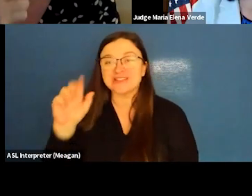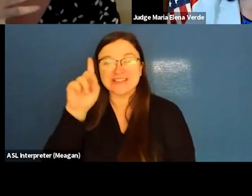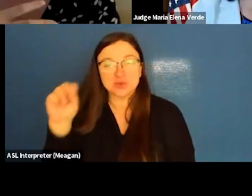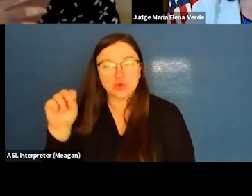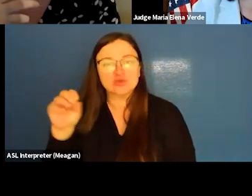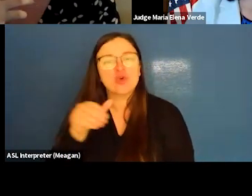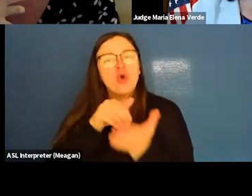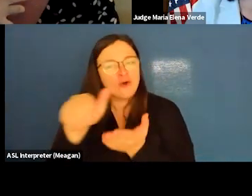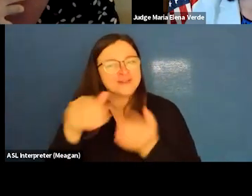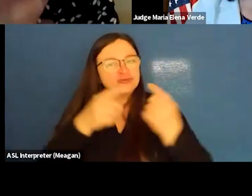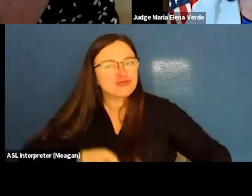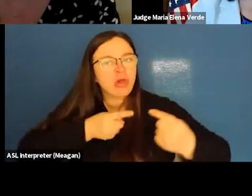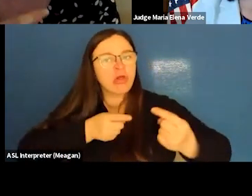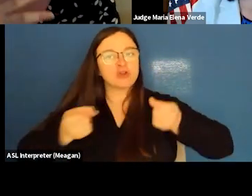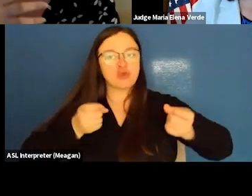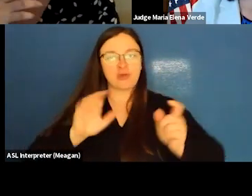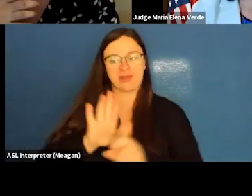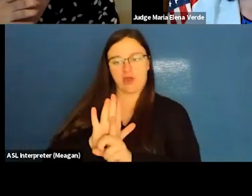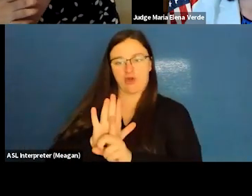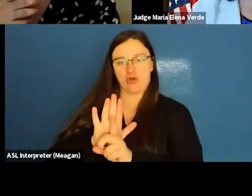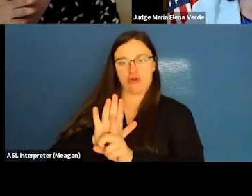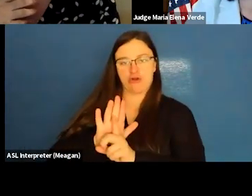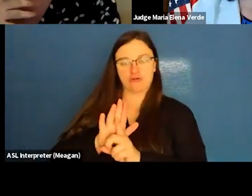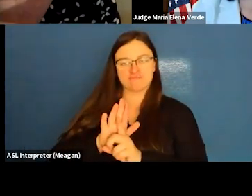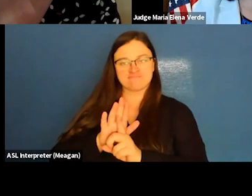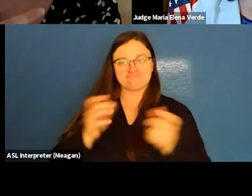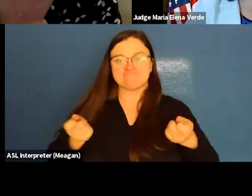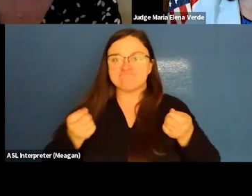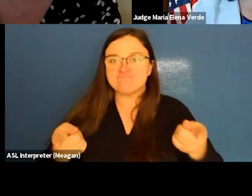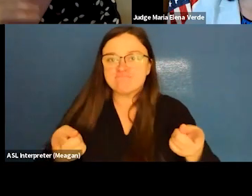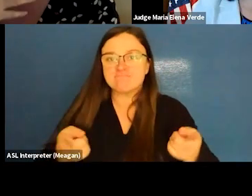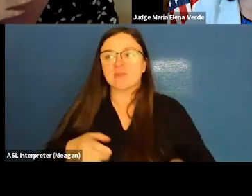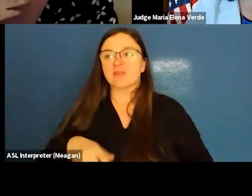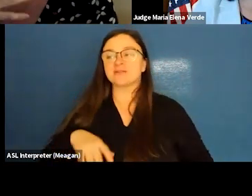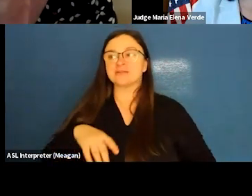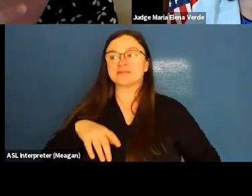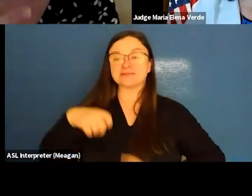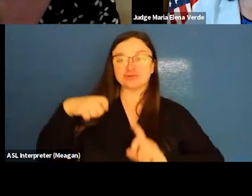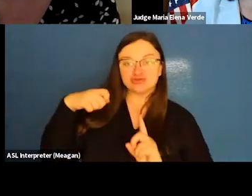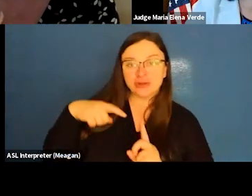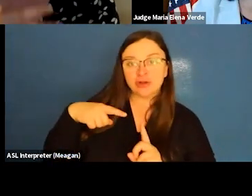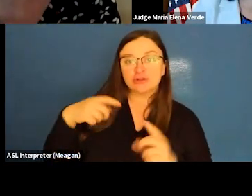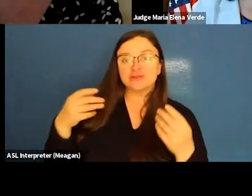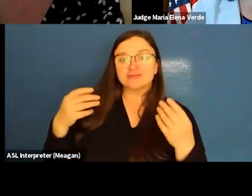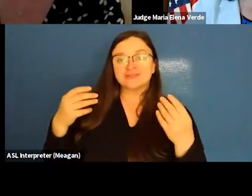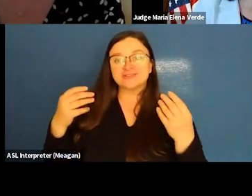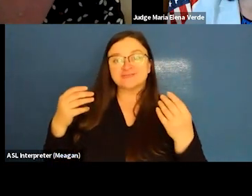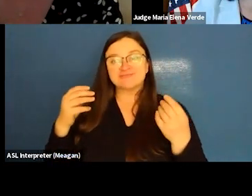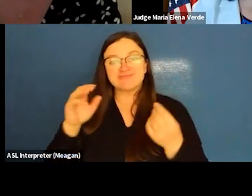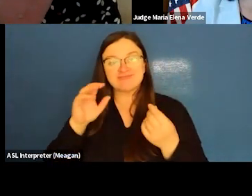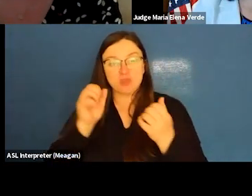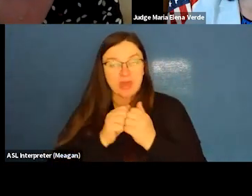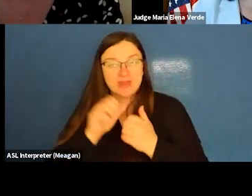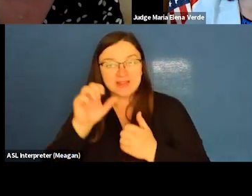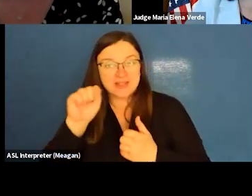time controlling impulses, right? They are triggered by substances, they go to what works.